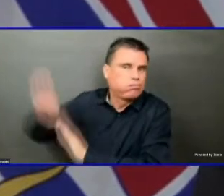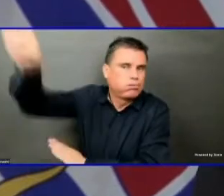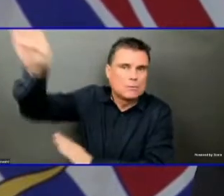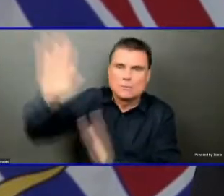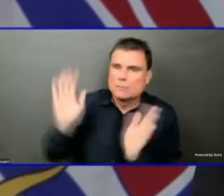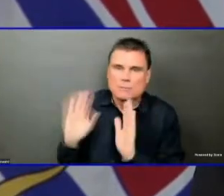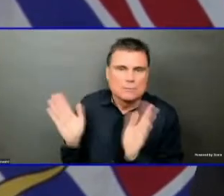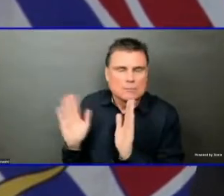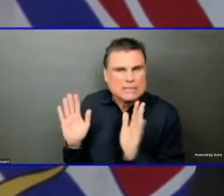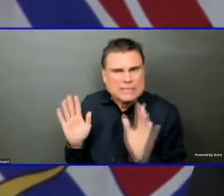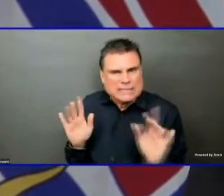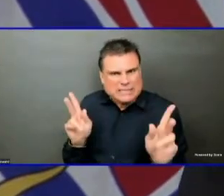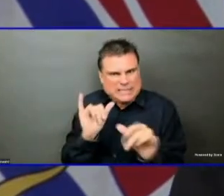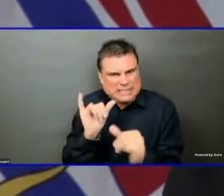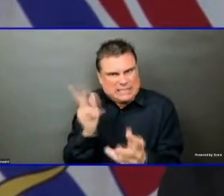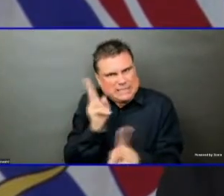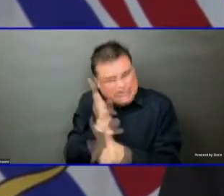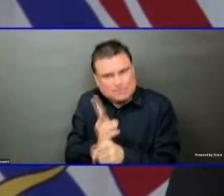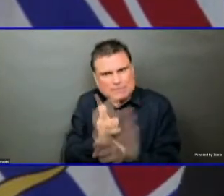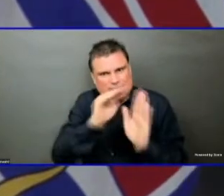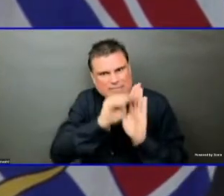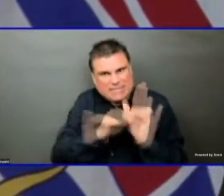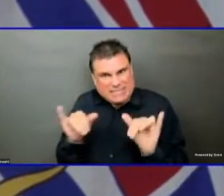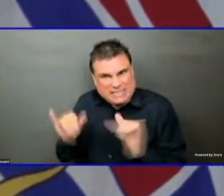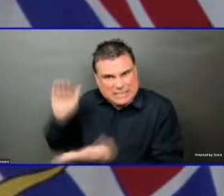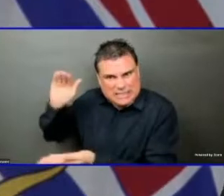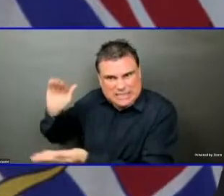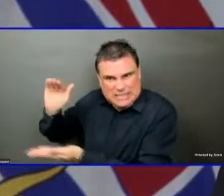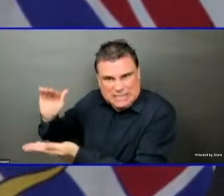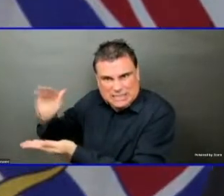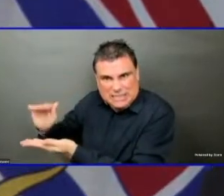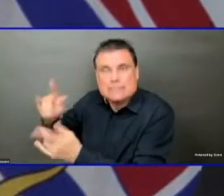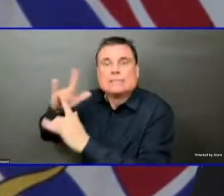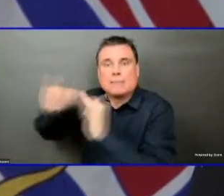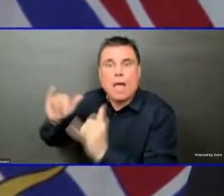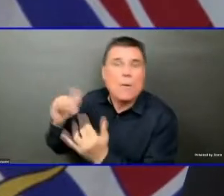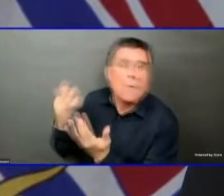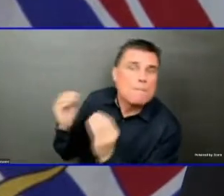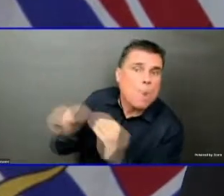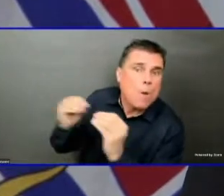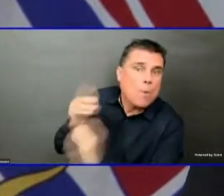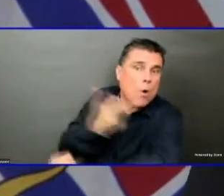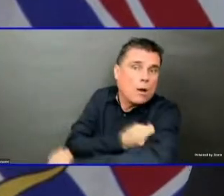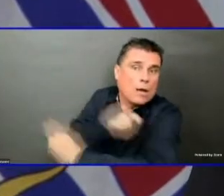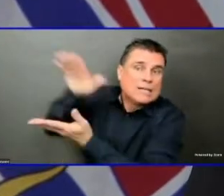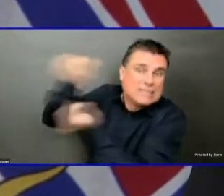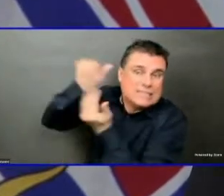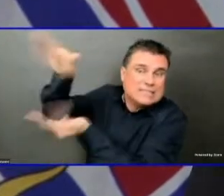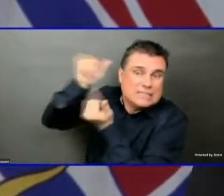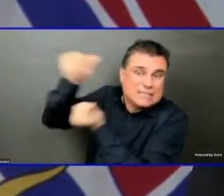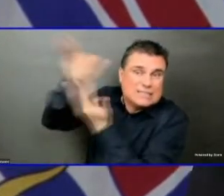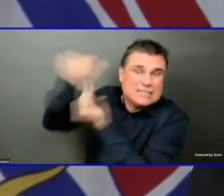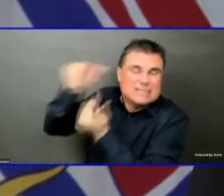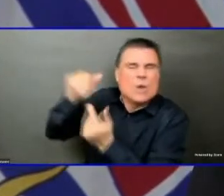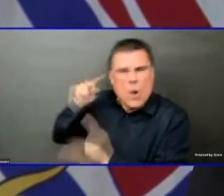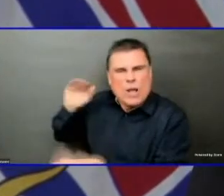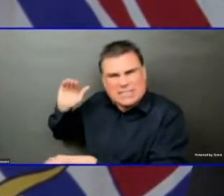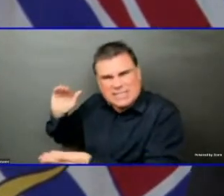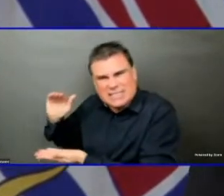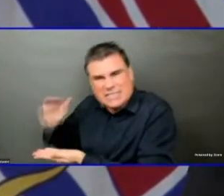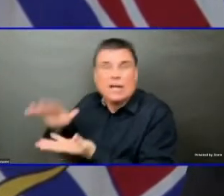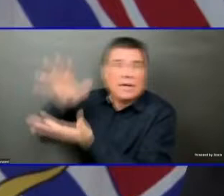our immunization program fully back on track, push our cases down further. And this will allow us to